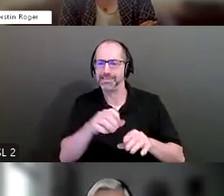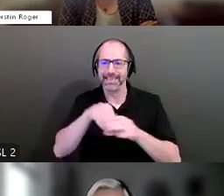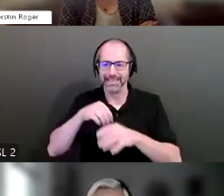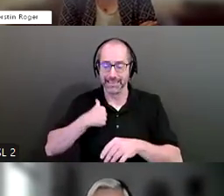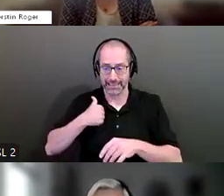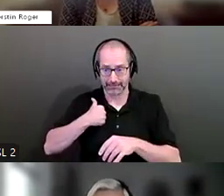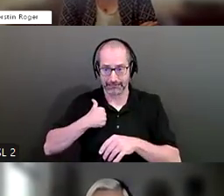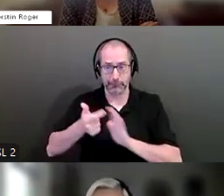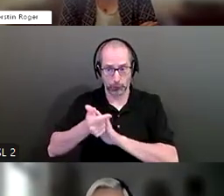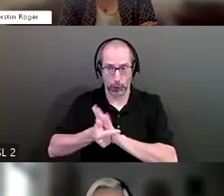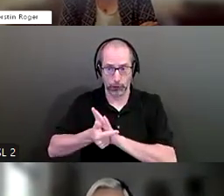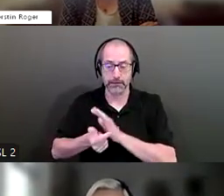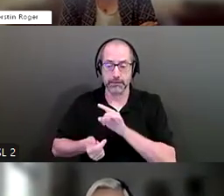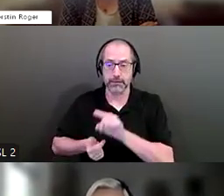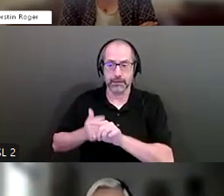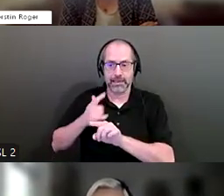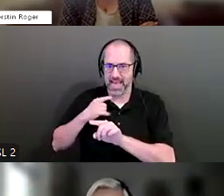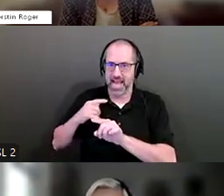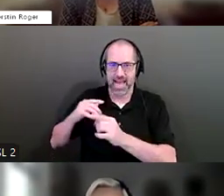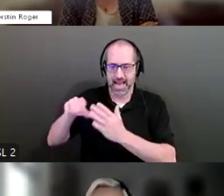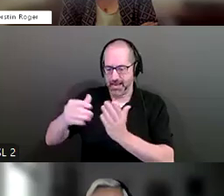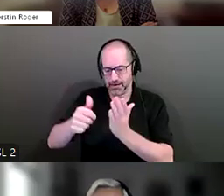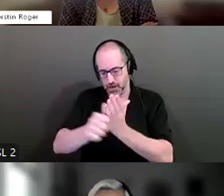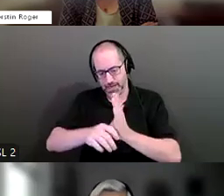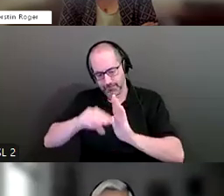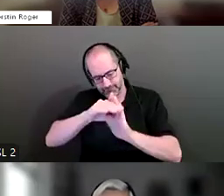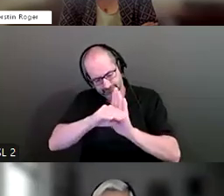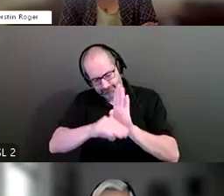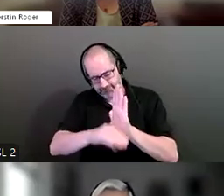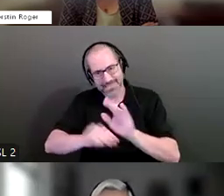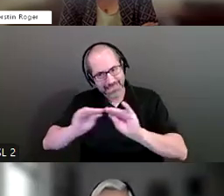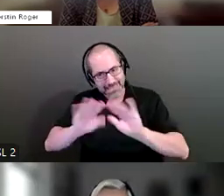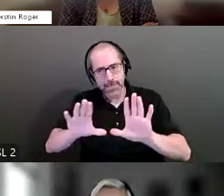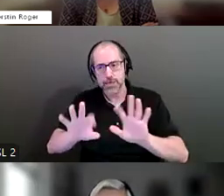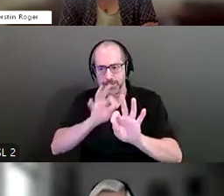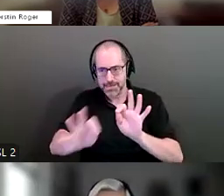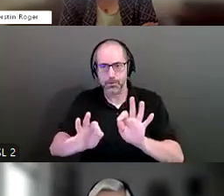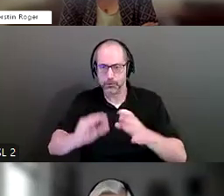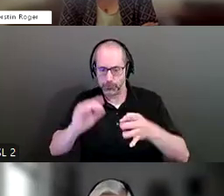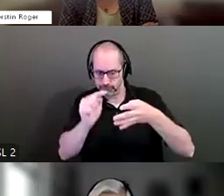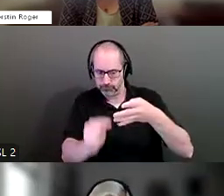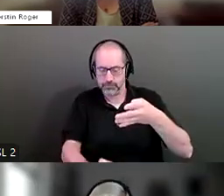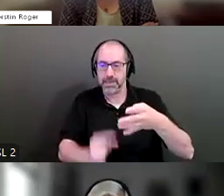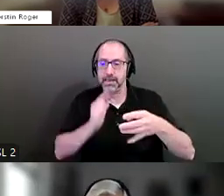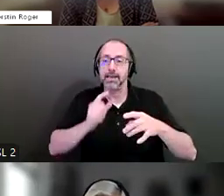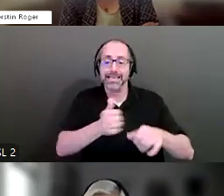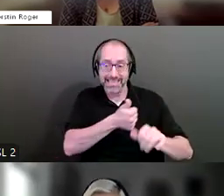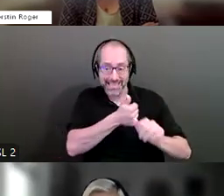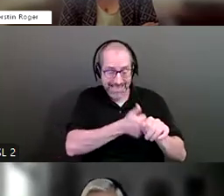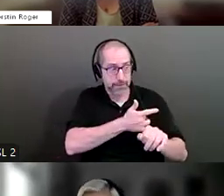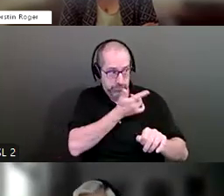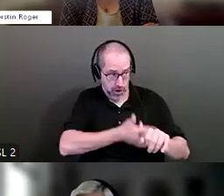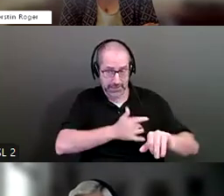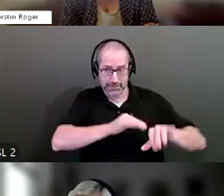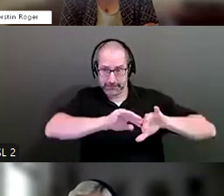write things as simply and as clearly as possible. And they break it down province by province, territory by